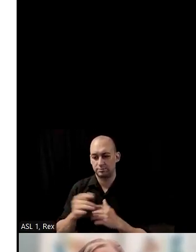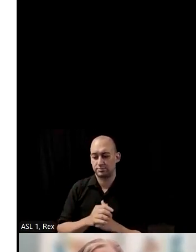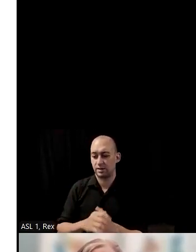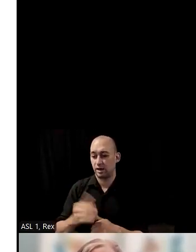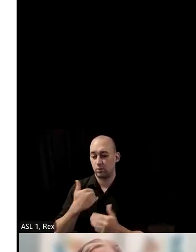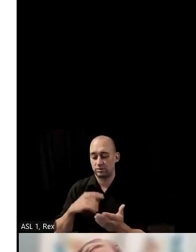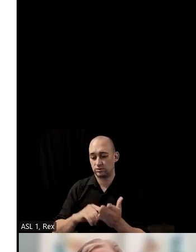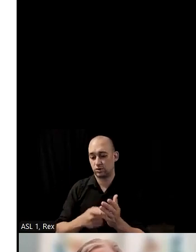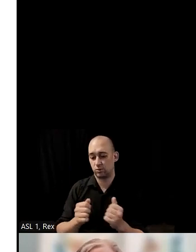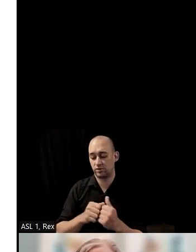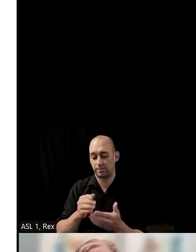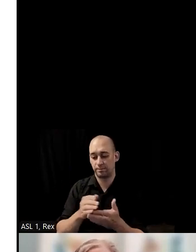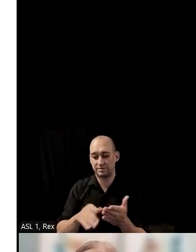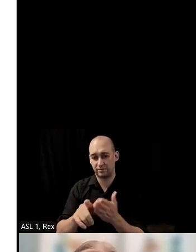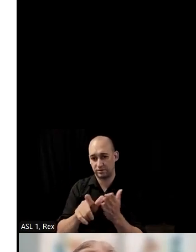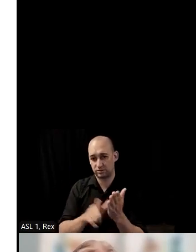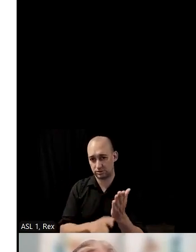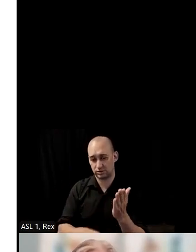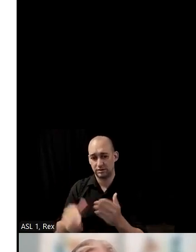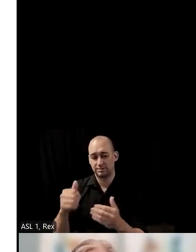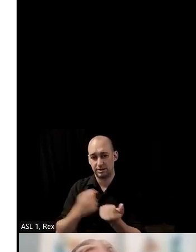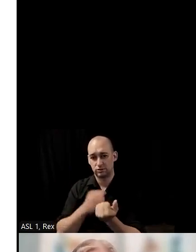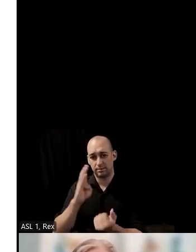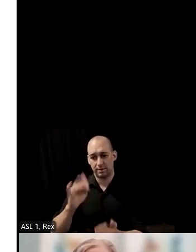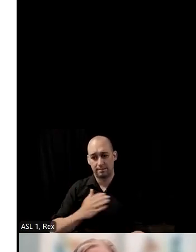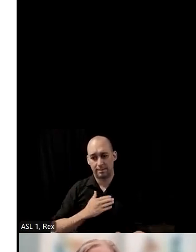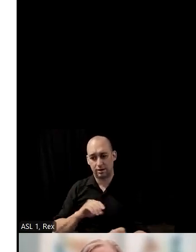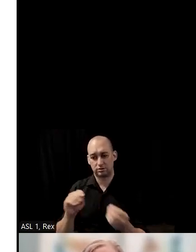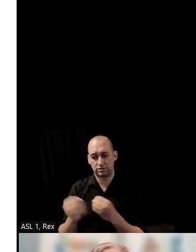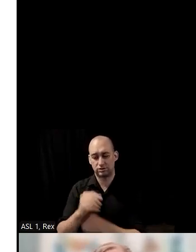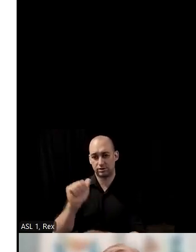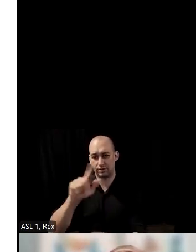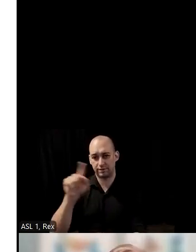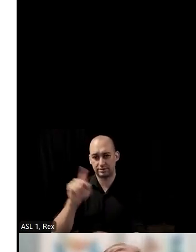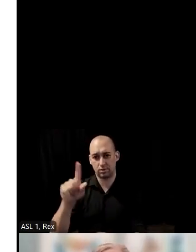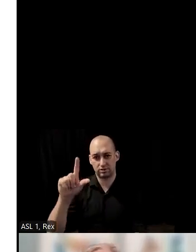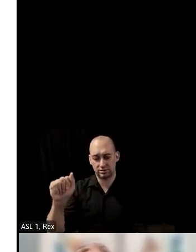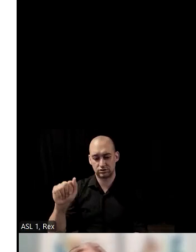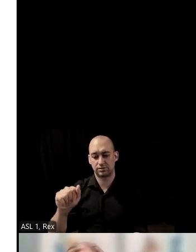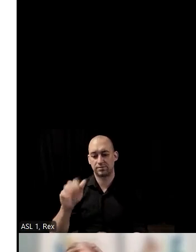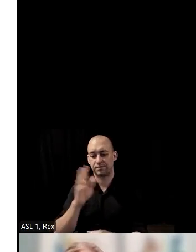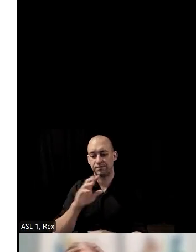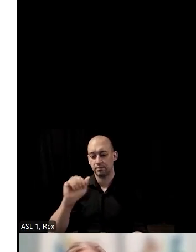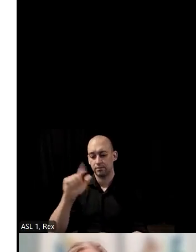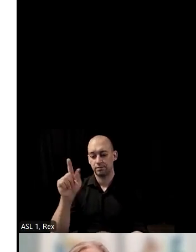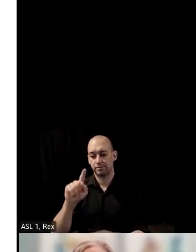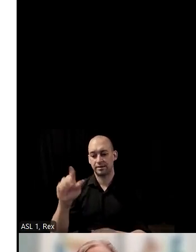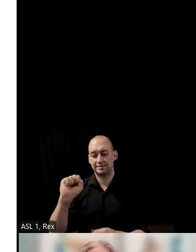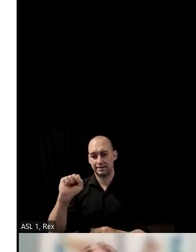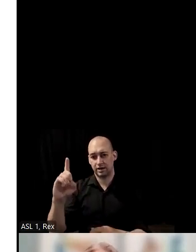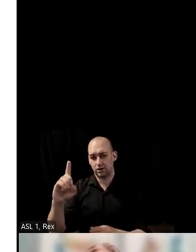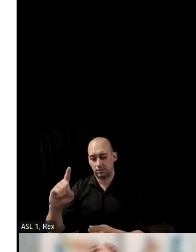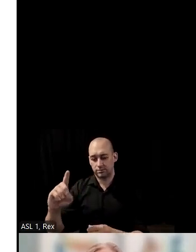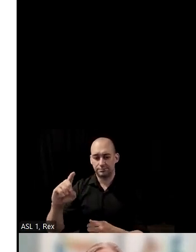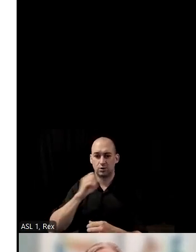piece of legislation that was sponsored by my organization, Alzheimer's Los Angeles, in partnership with Alzheimer's Orange County and Alzheimer's San Diego. This